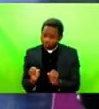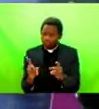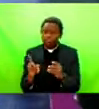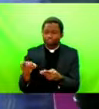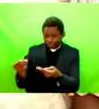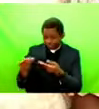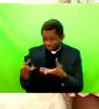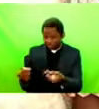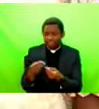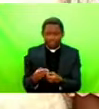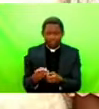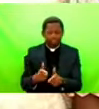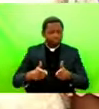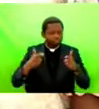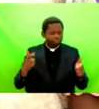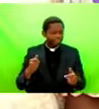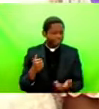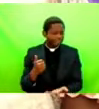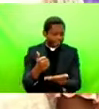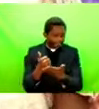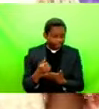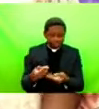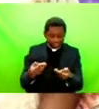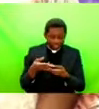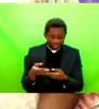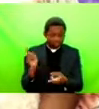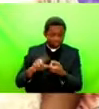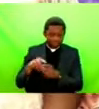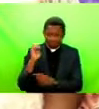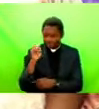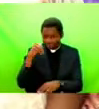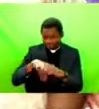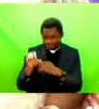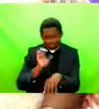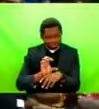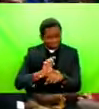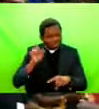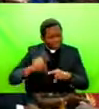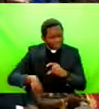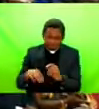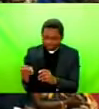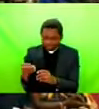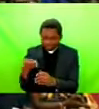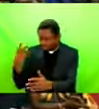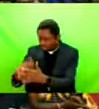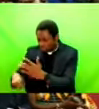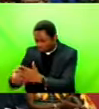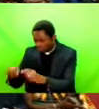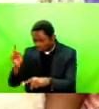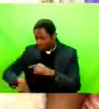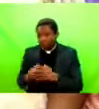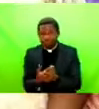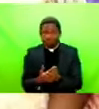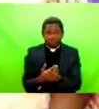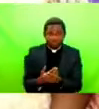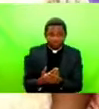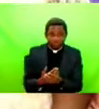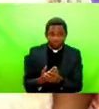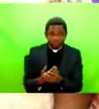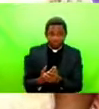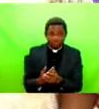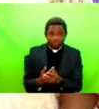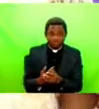the massive help towards evangelism in the church. We cannot quantify it. The engineering of new